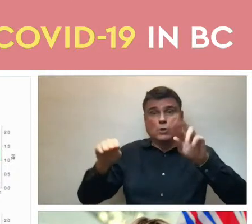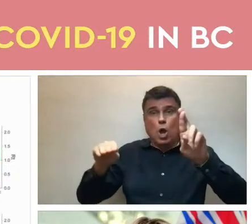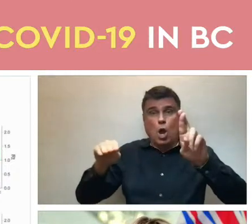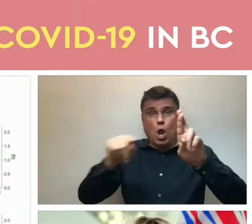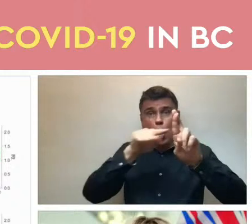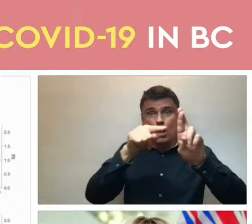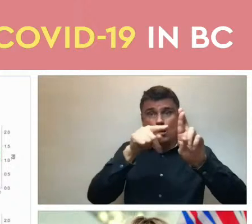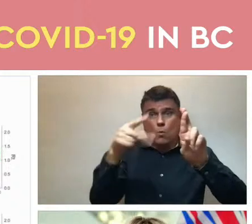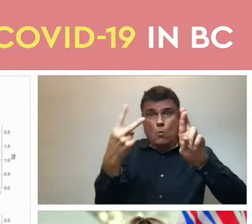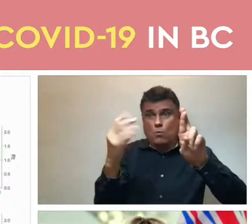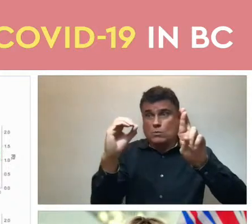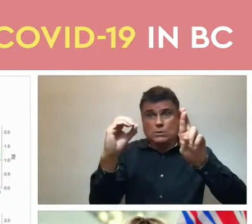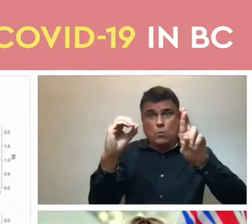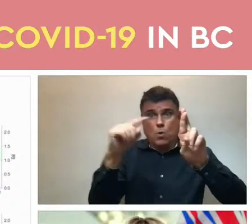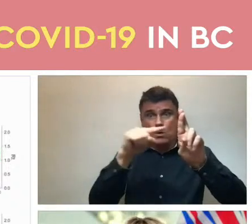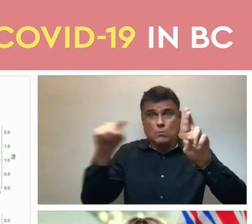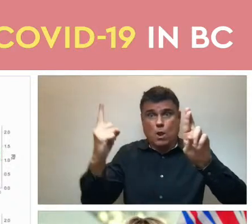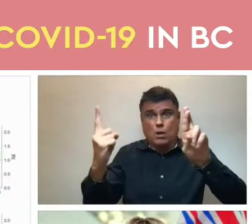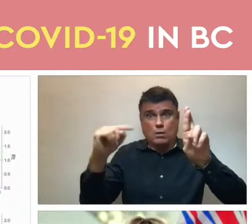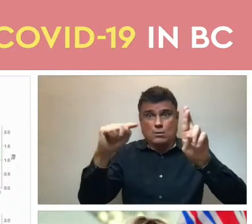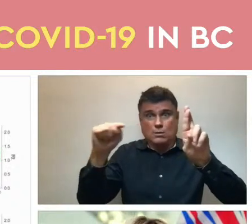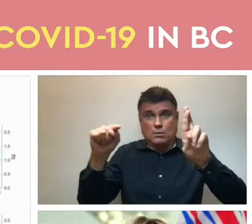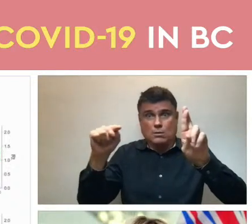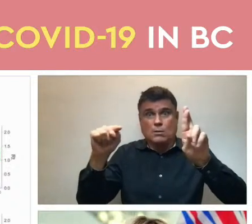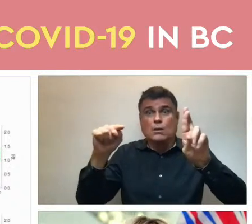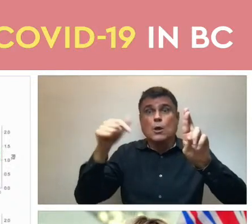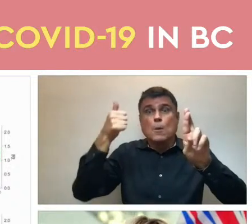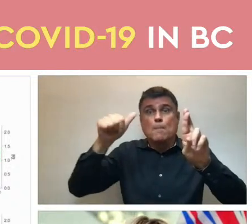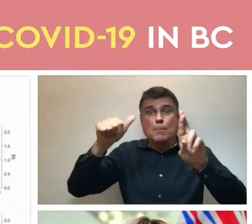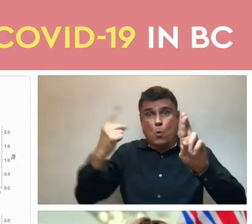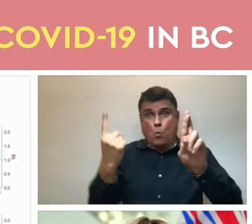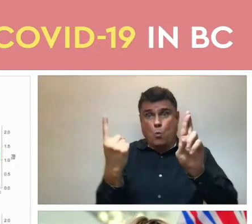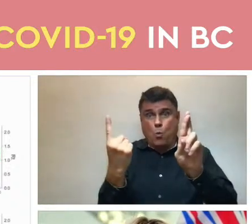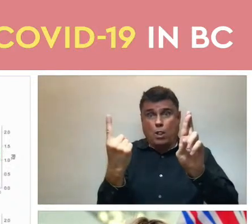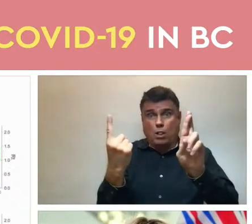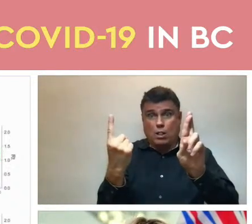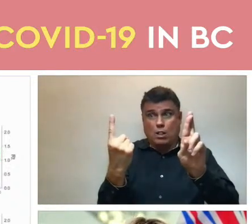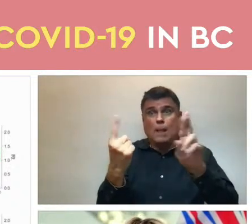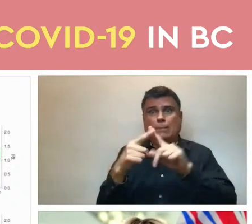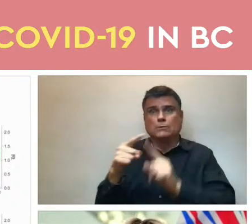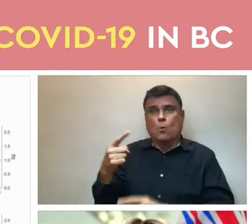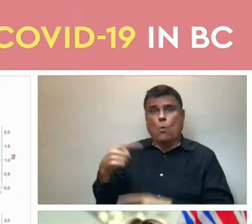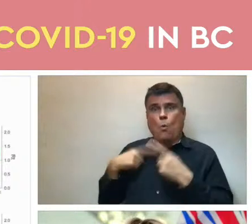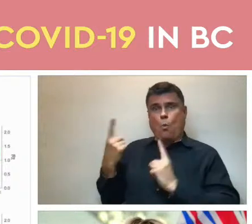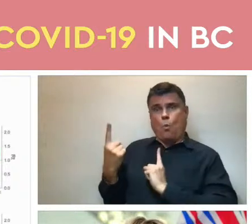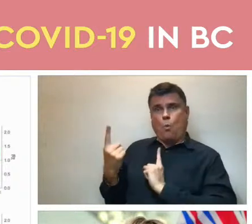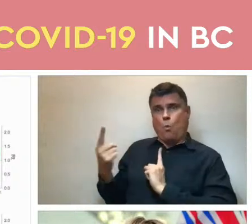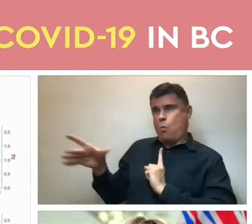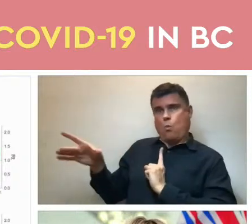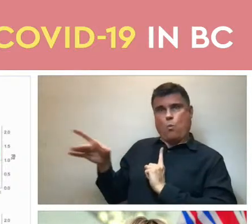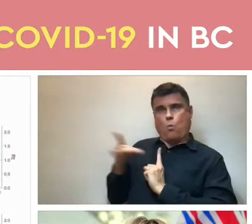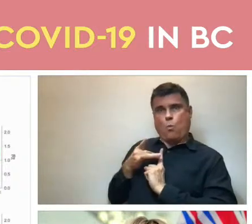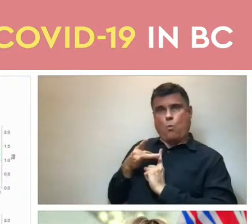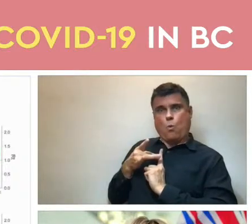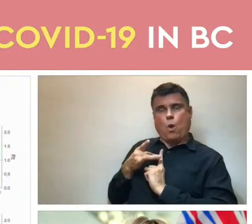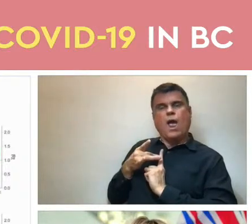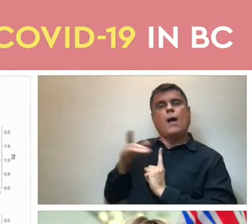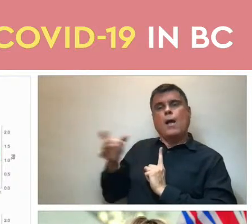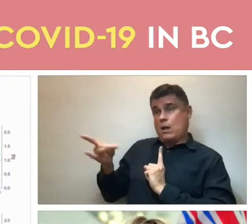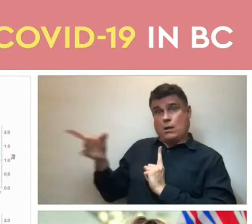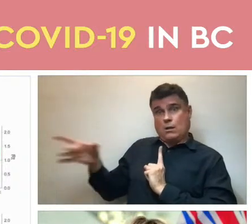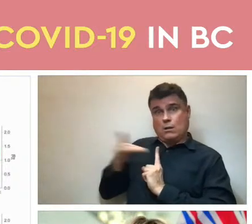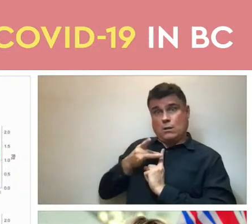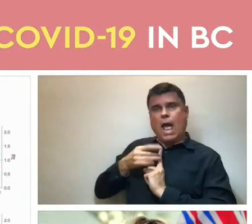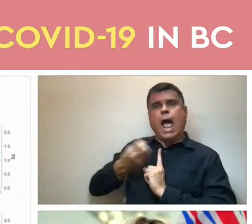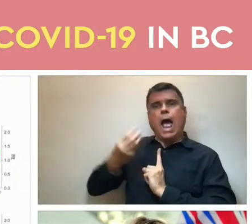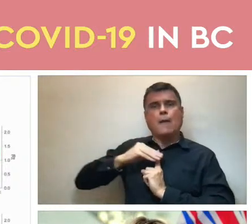reproductive number that every case has been transmitting to less than 1. Over the last week, we've seen that